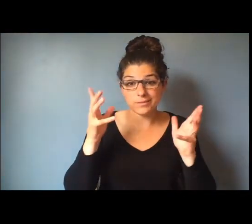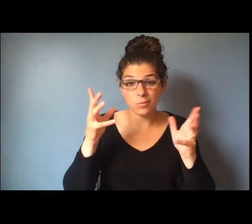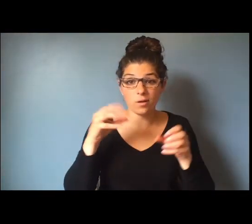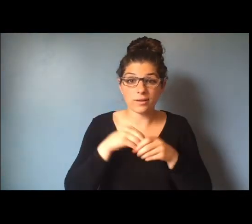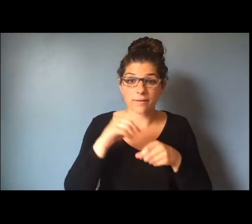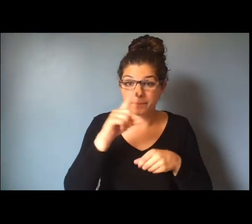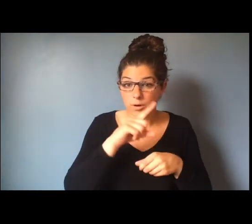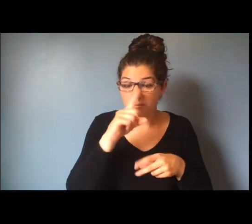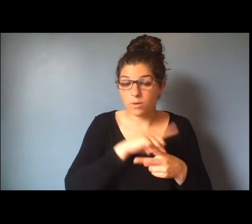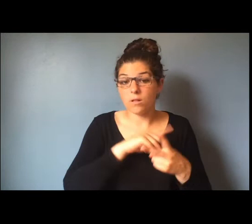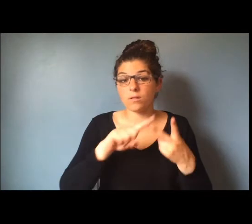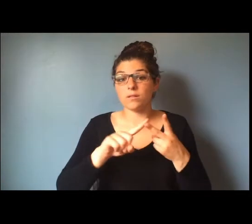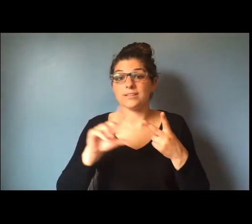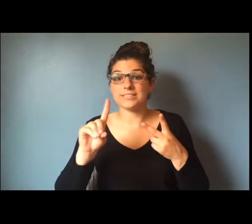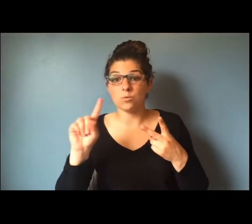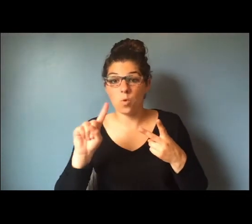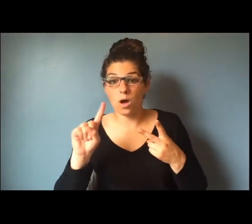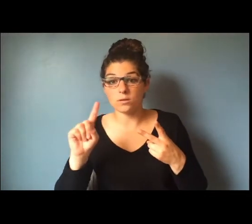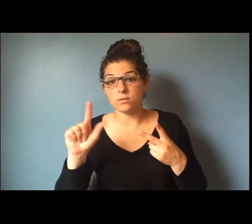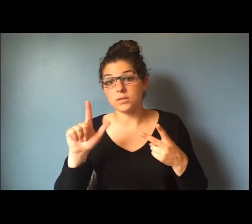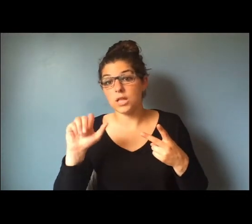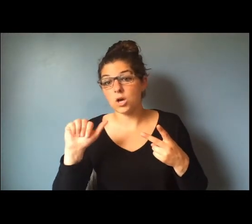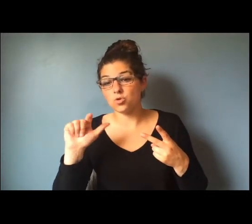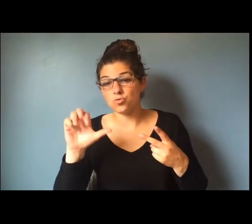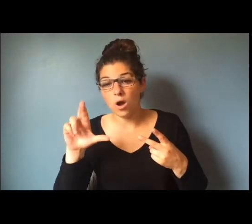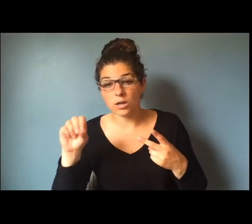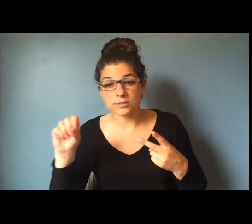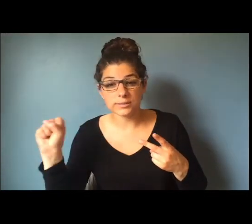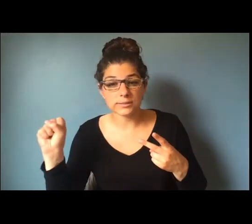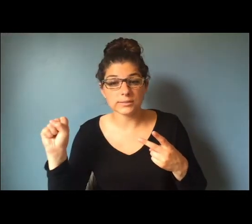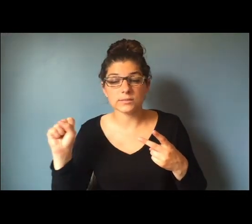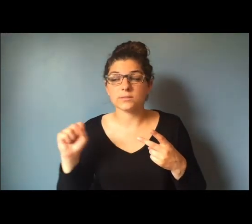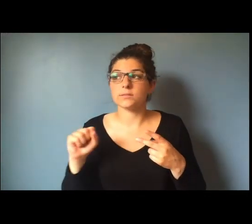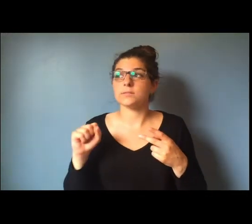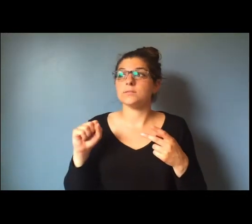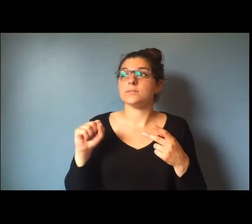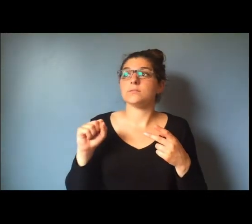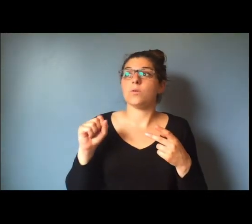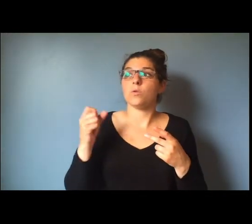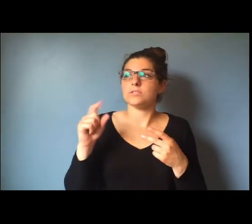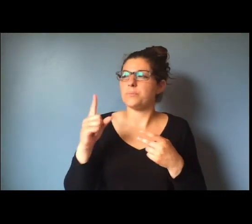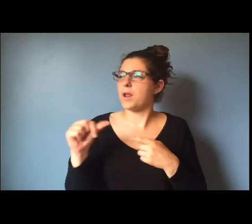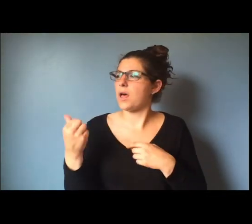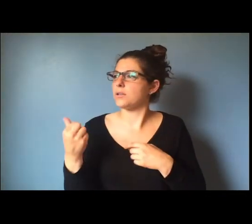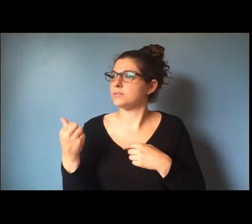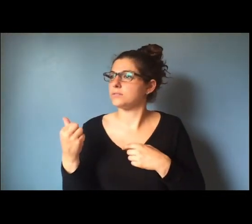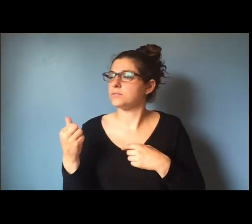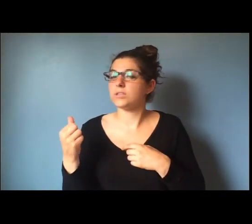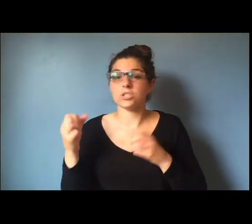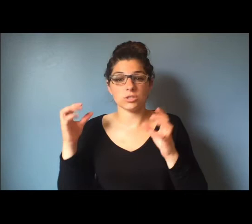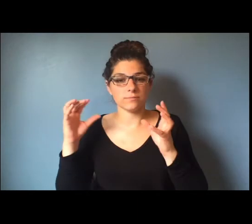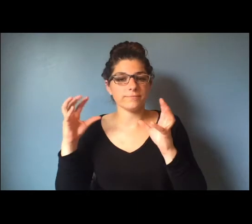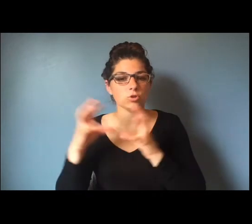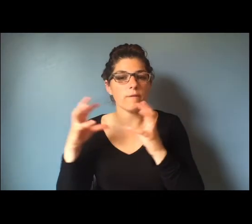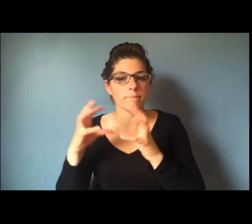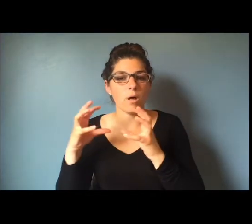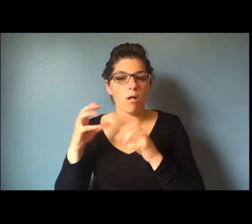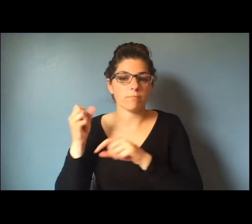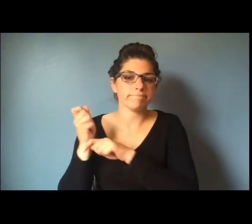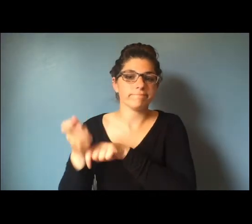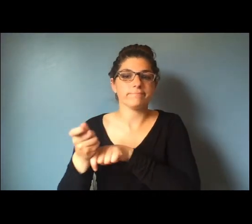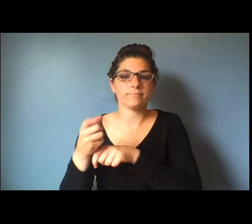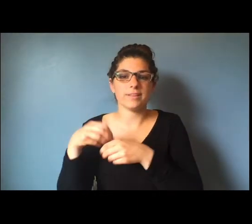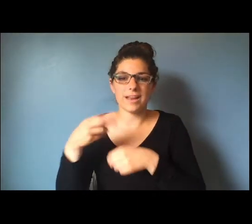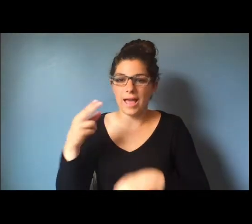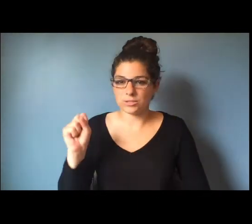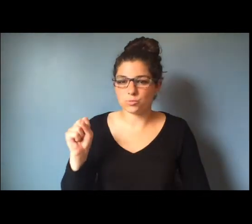a girl that played D1 lacrosse, and one that played softball in high school. So all of